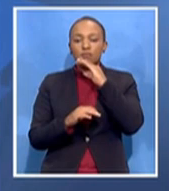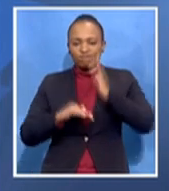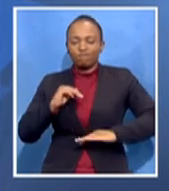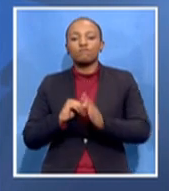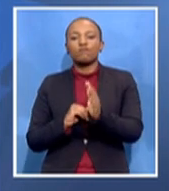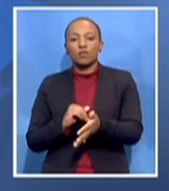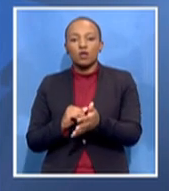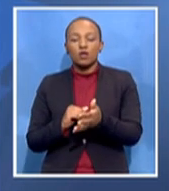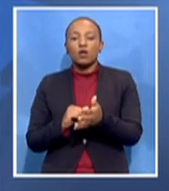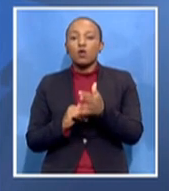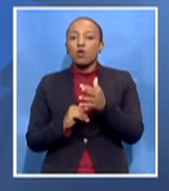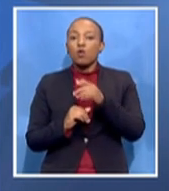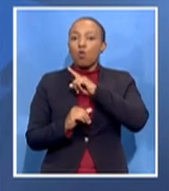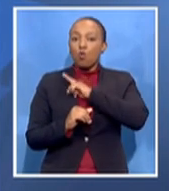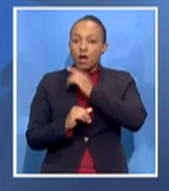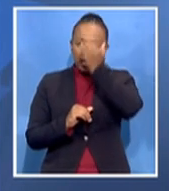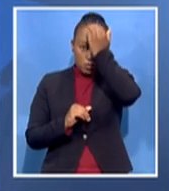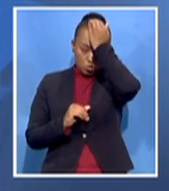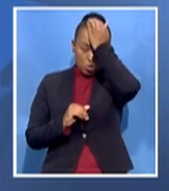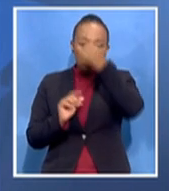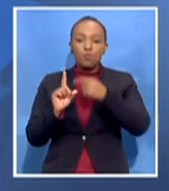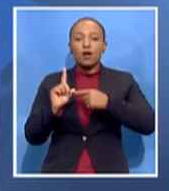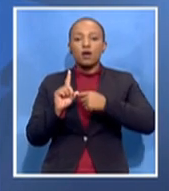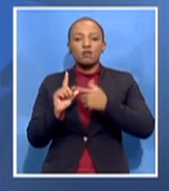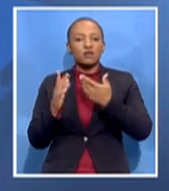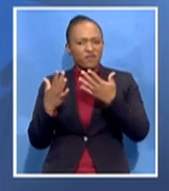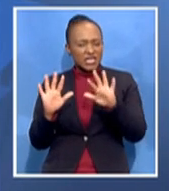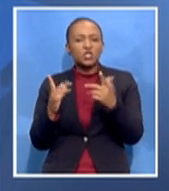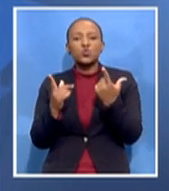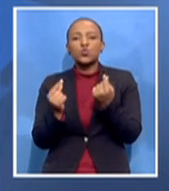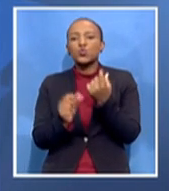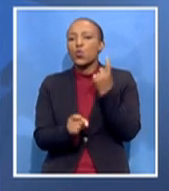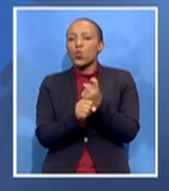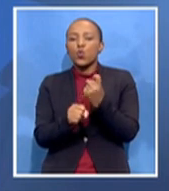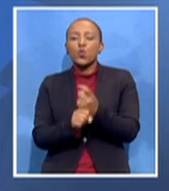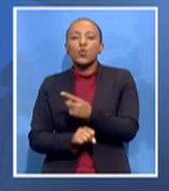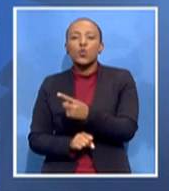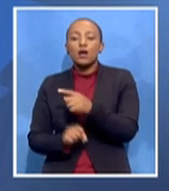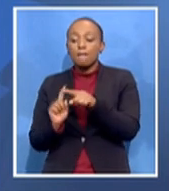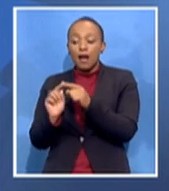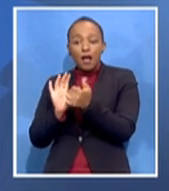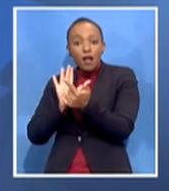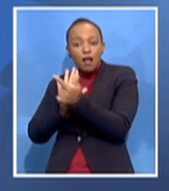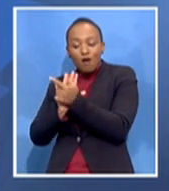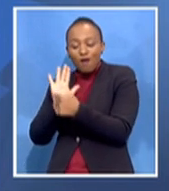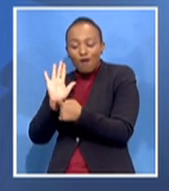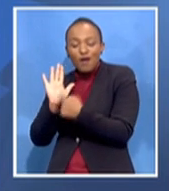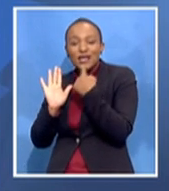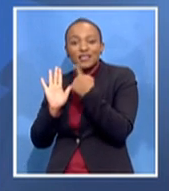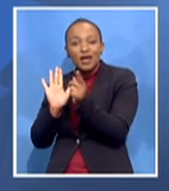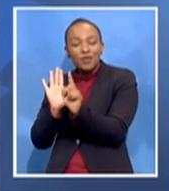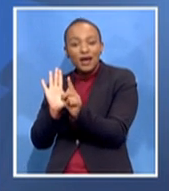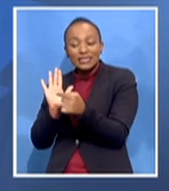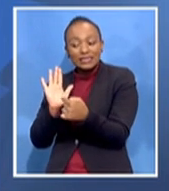Zuma has been doing. The law is that he has to show sufficient cause if he